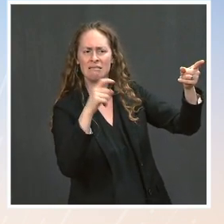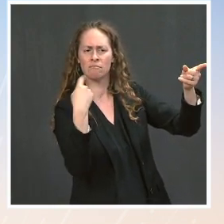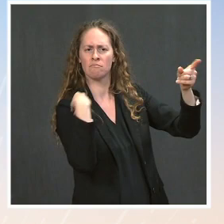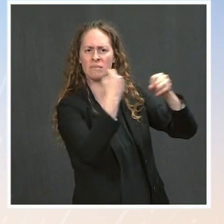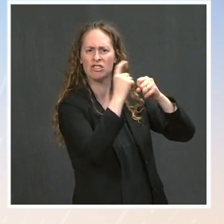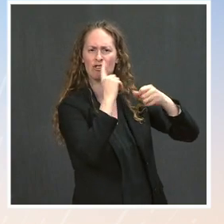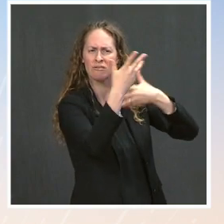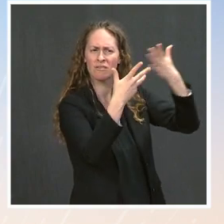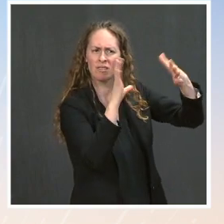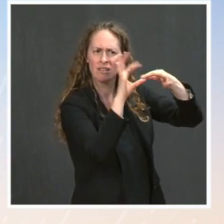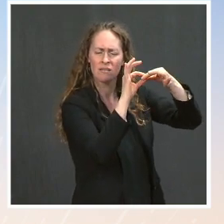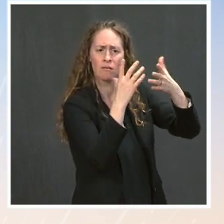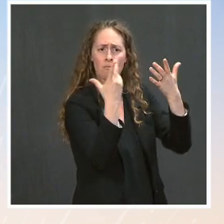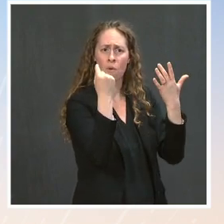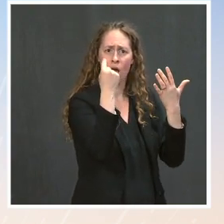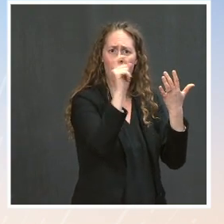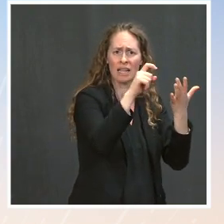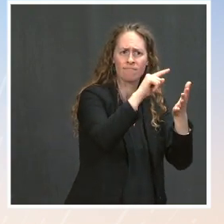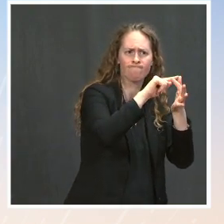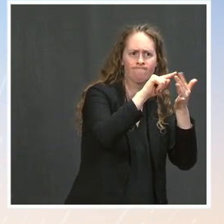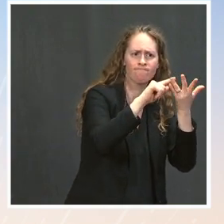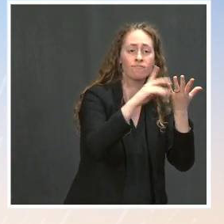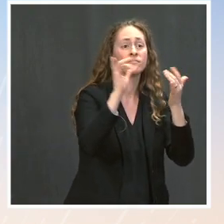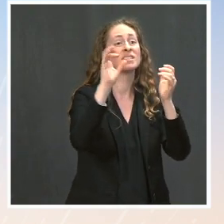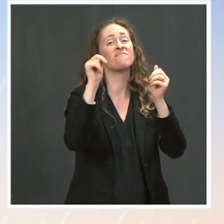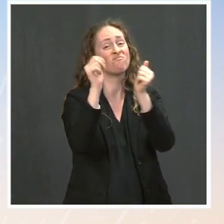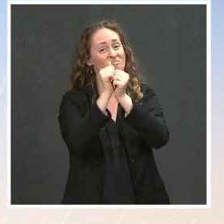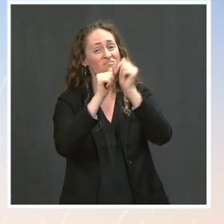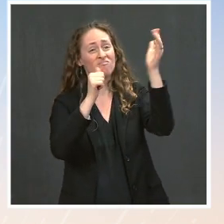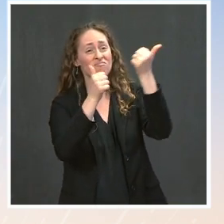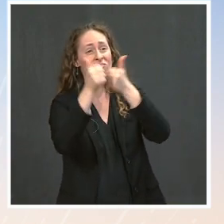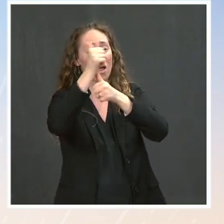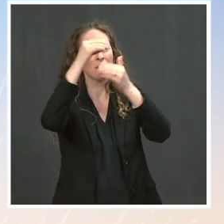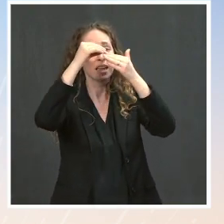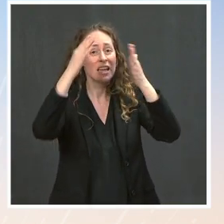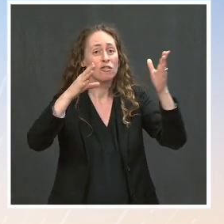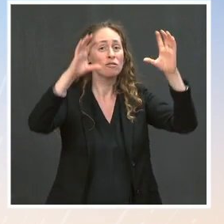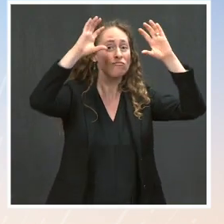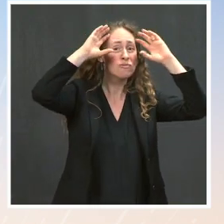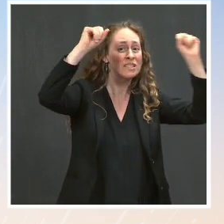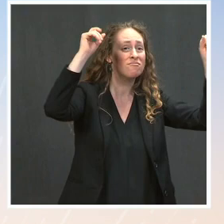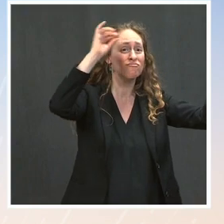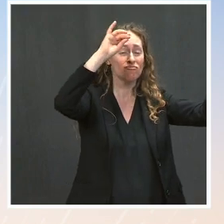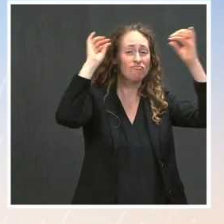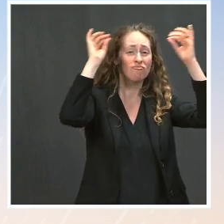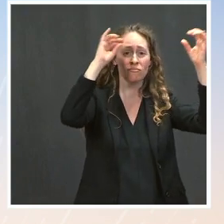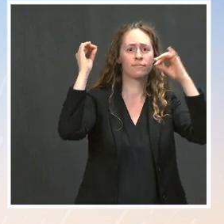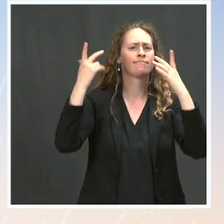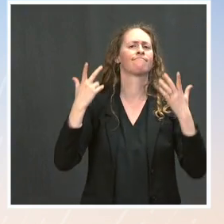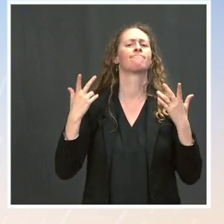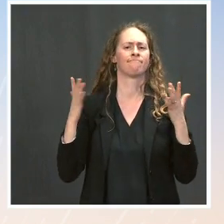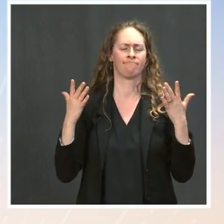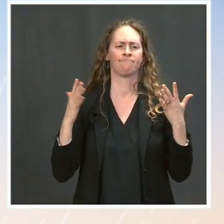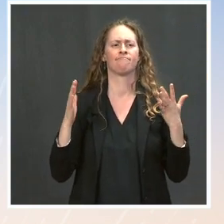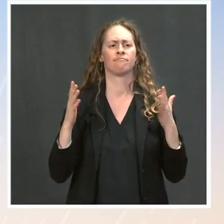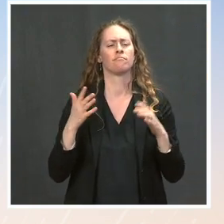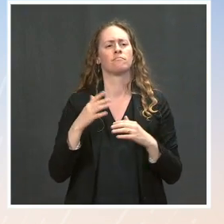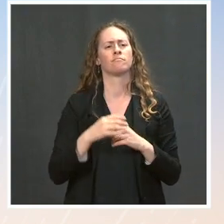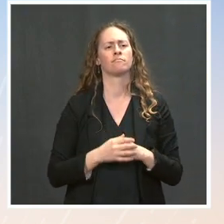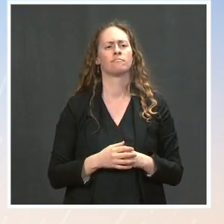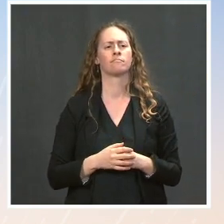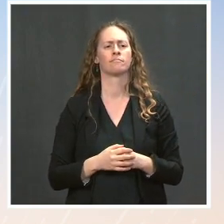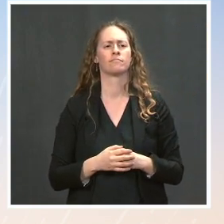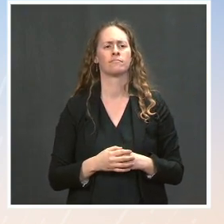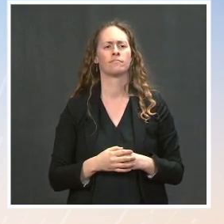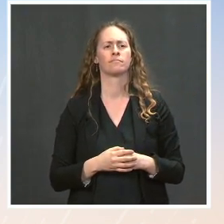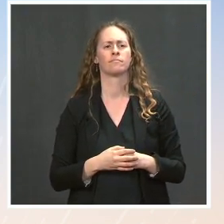level, including with Prime Minister and the President discussing or communicating. I will also say that, you know, we are continuing